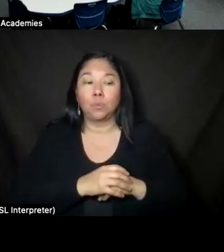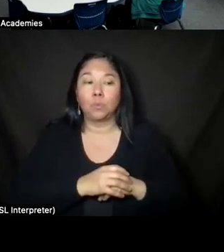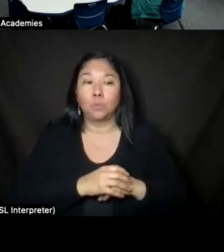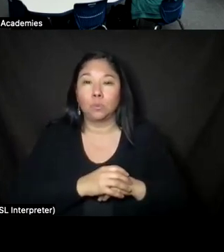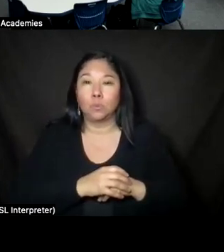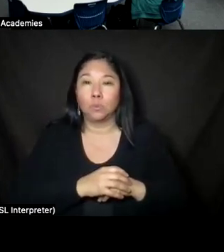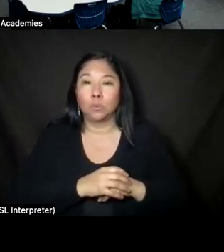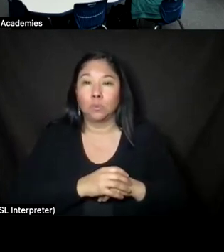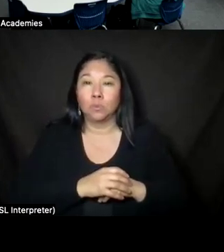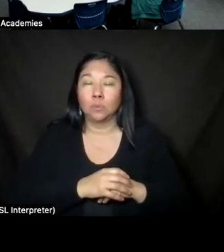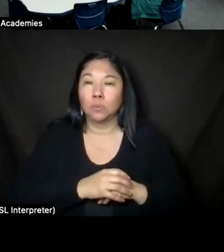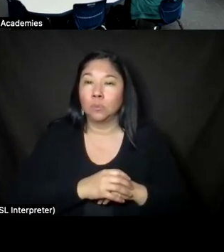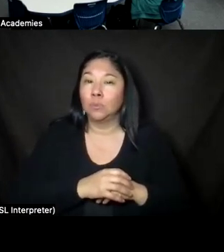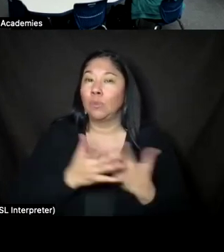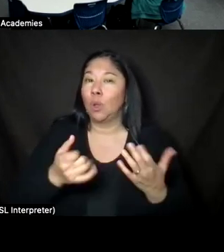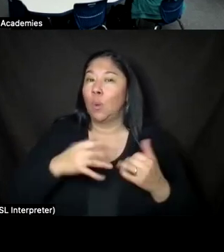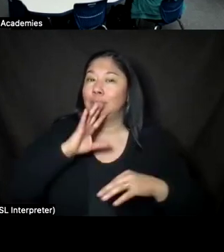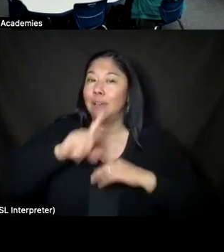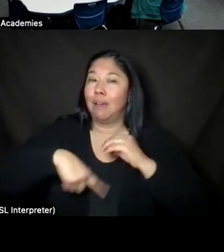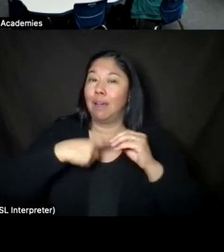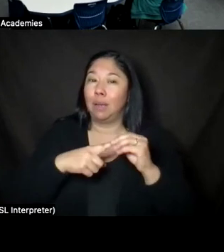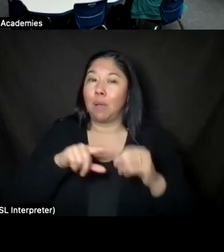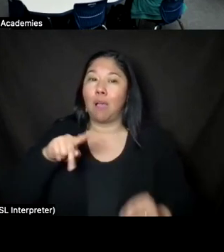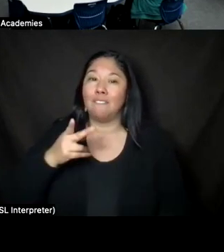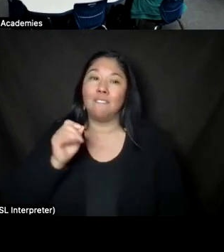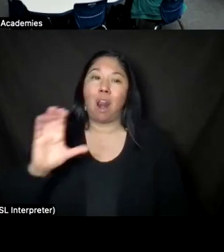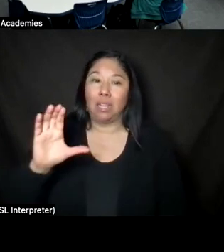Yeah. So let's talk a little bit about phonics.